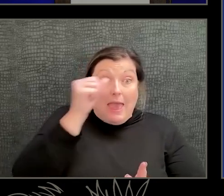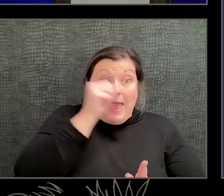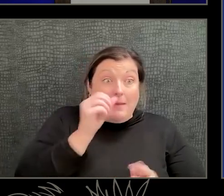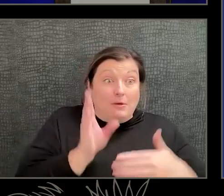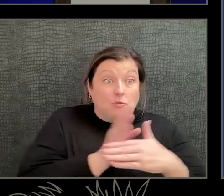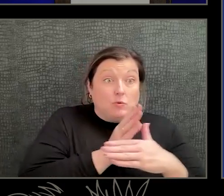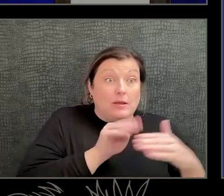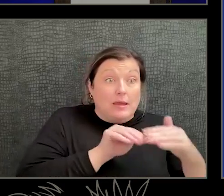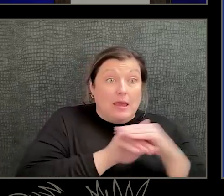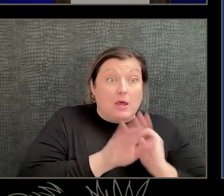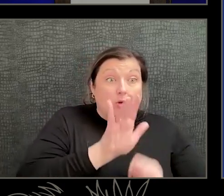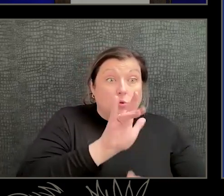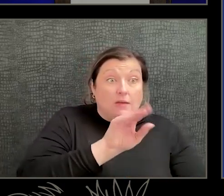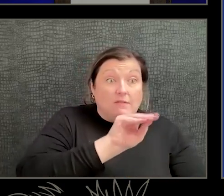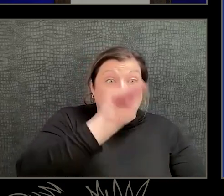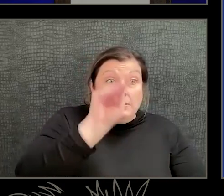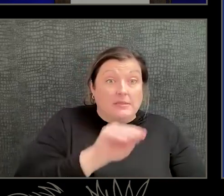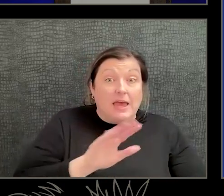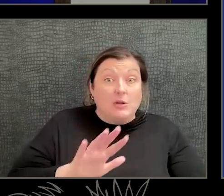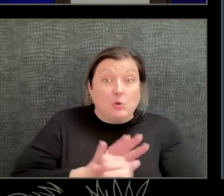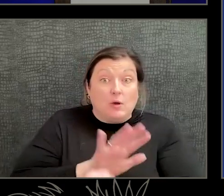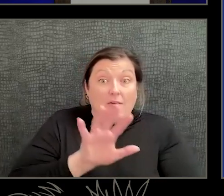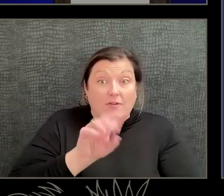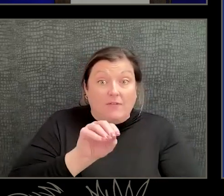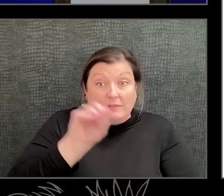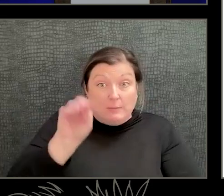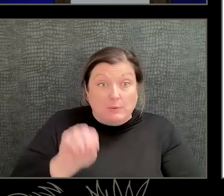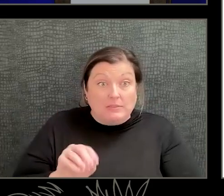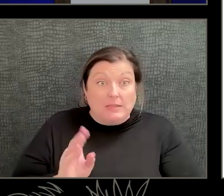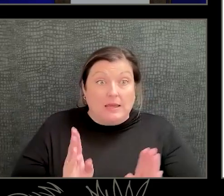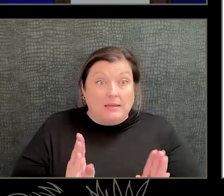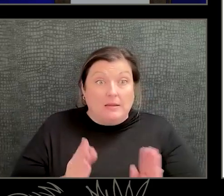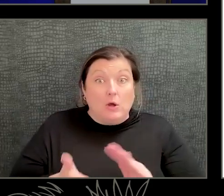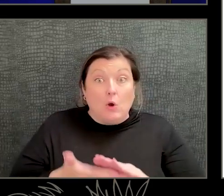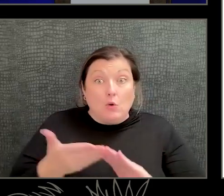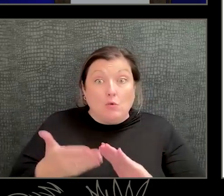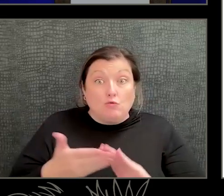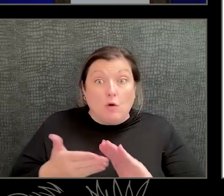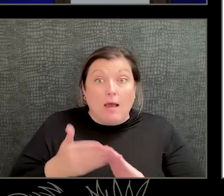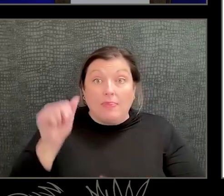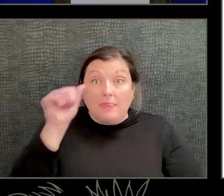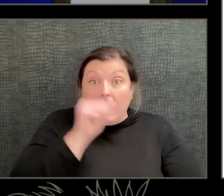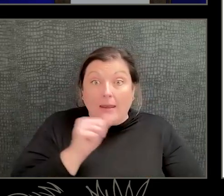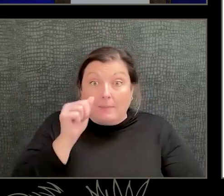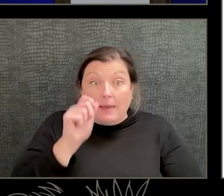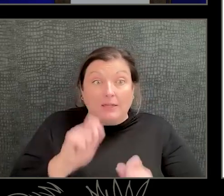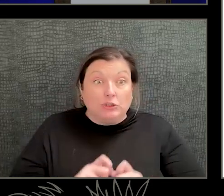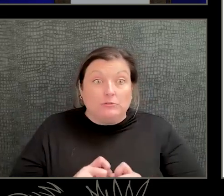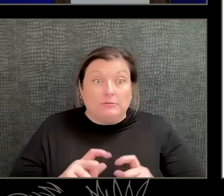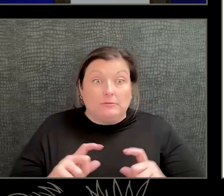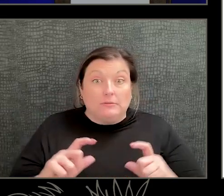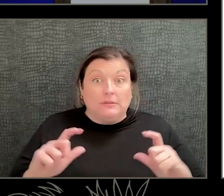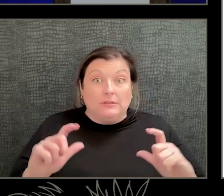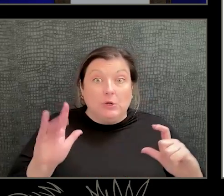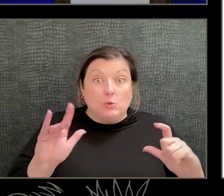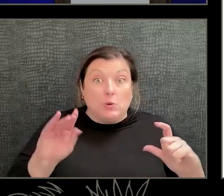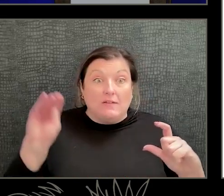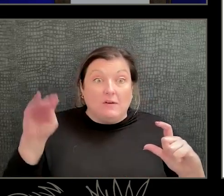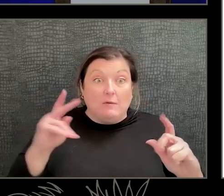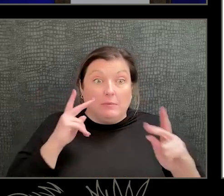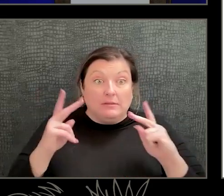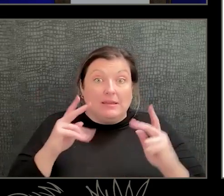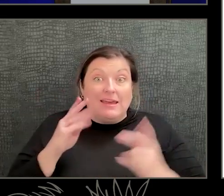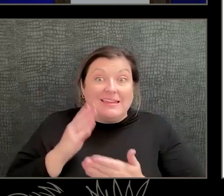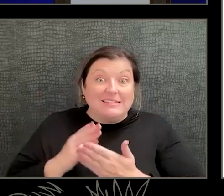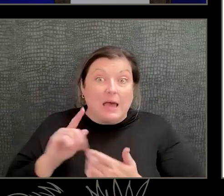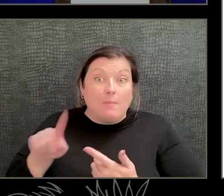at entry 25%, cover 50%. All I'm saying is run this animation when the element is 25% visible and stop it when